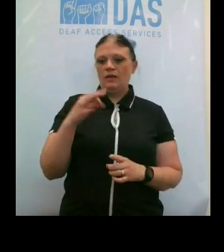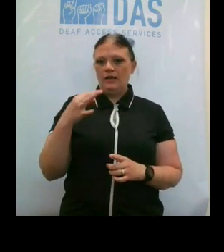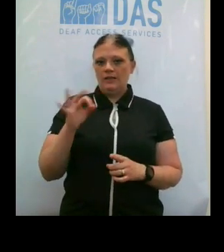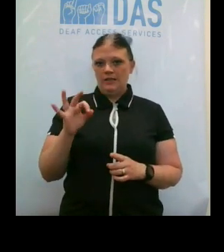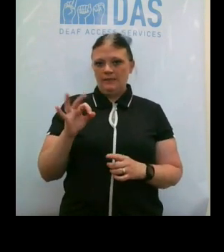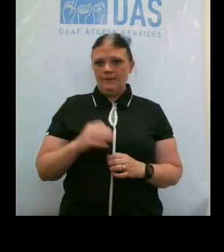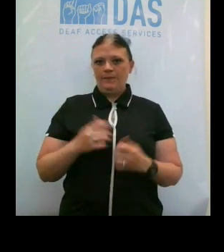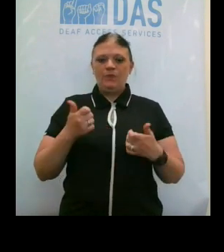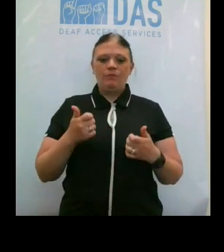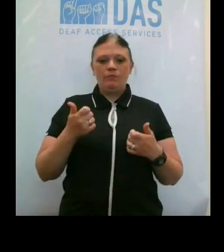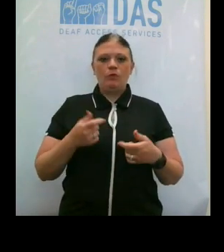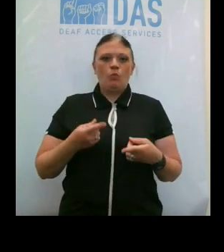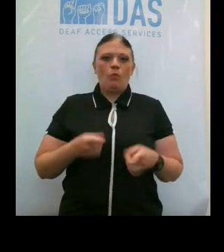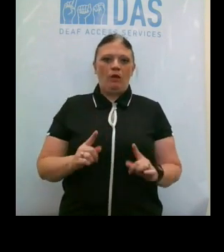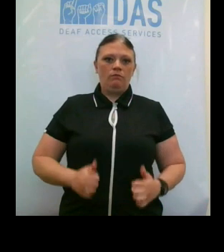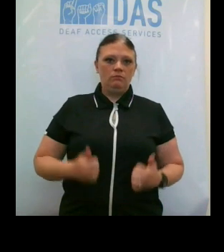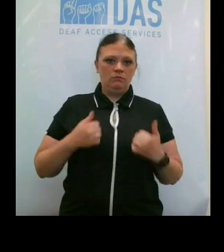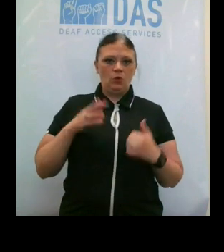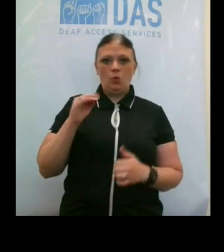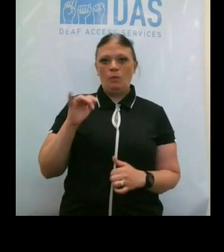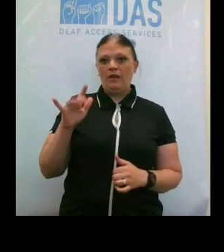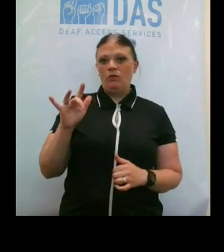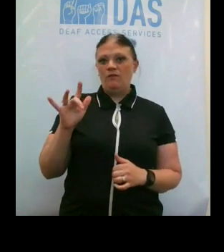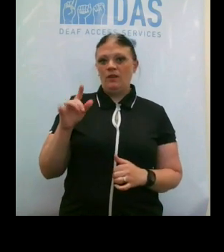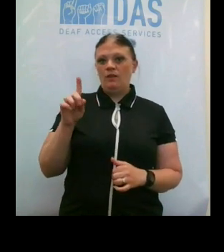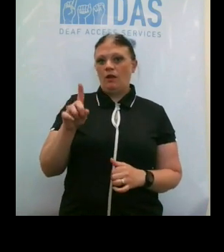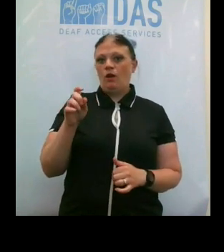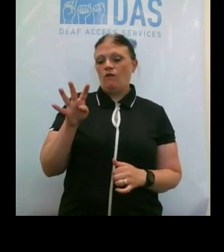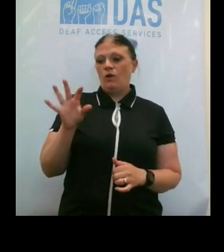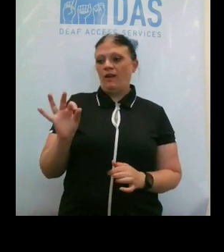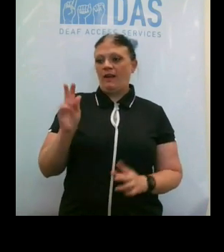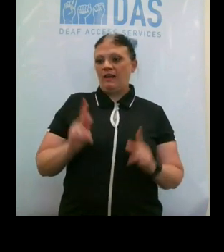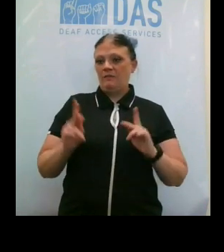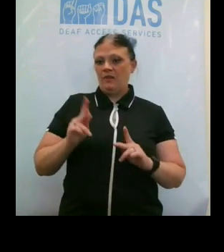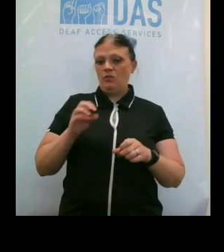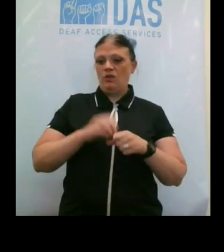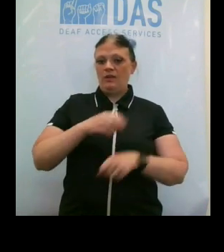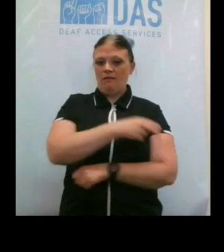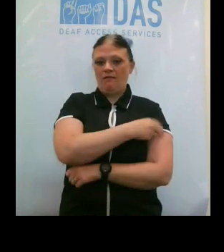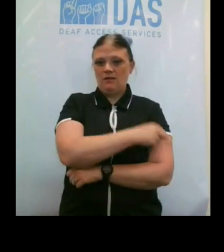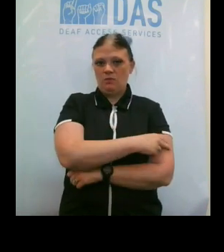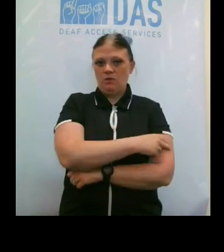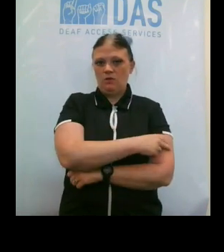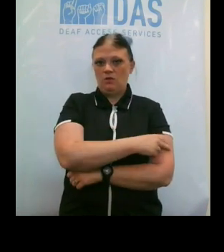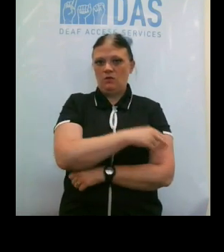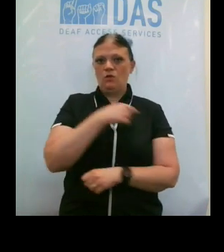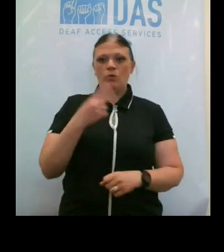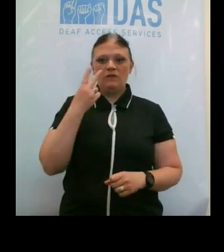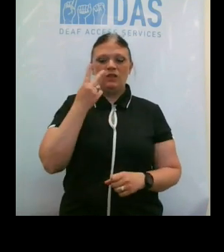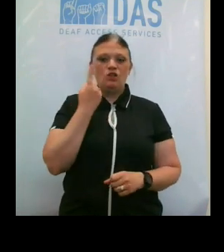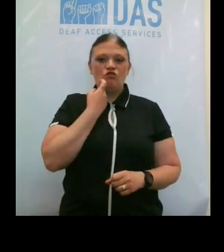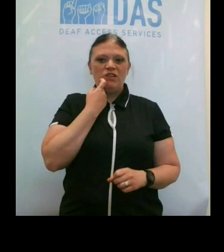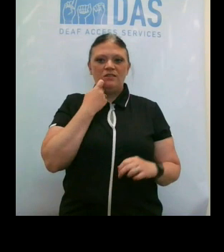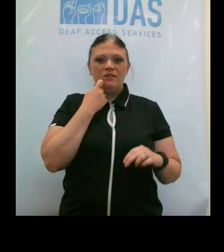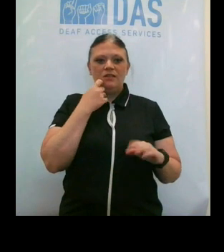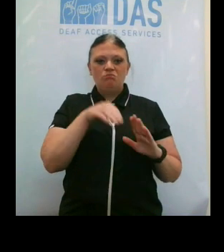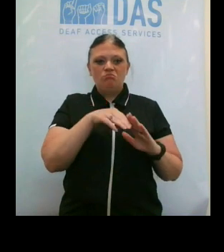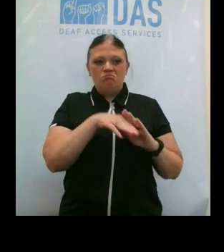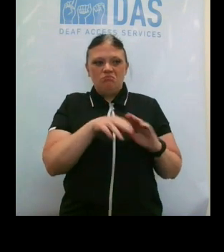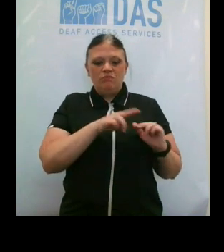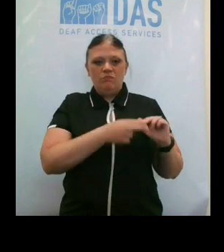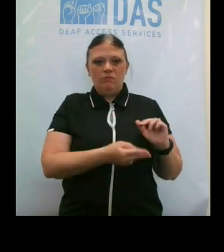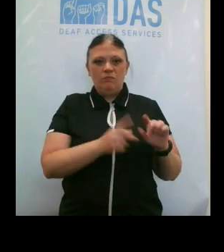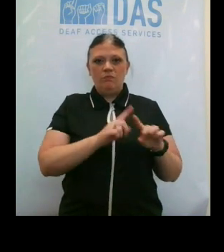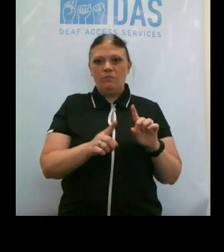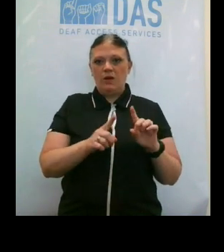alive. On May 25th, there were 149 individuals in Erie County hospitals. We've seen a recent decline, even though in the last few days